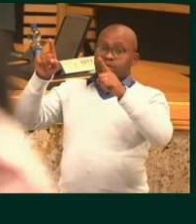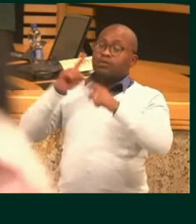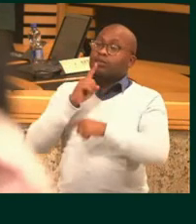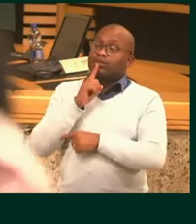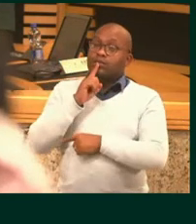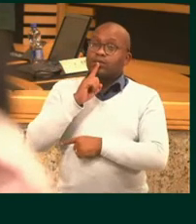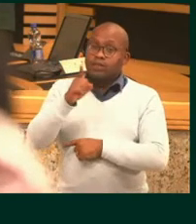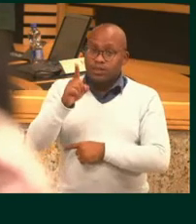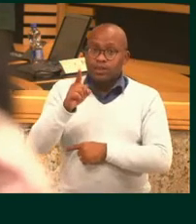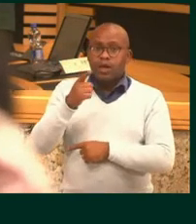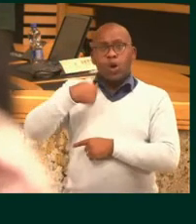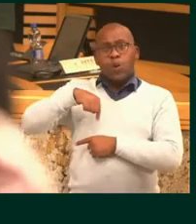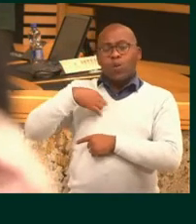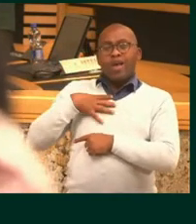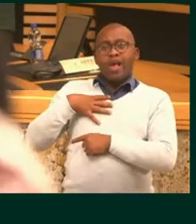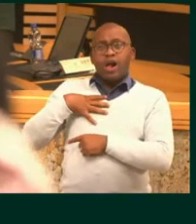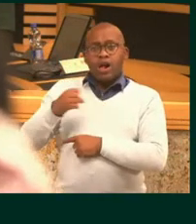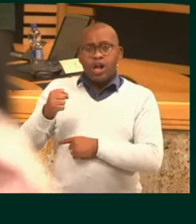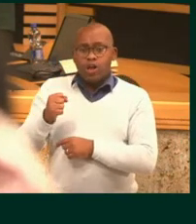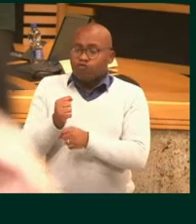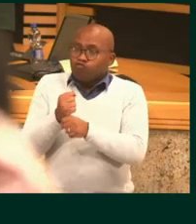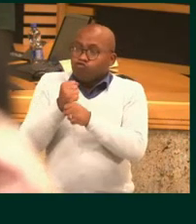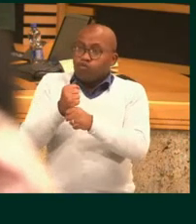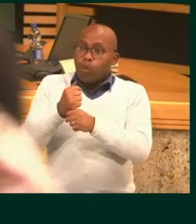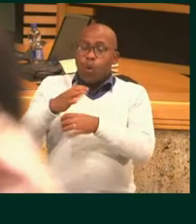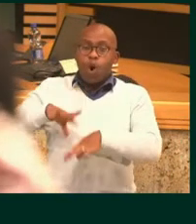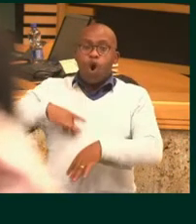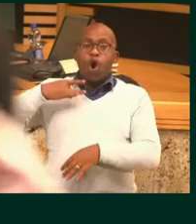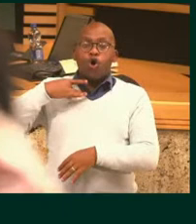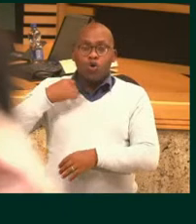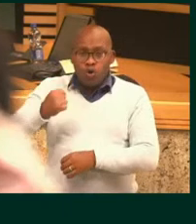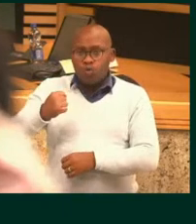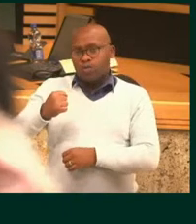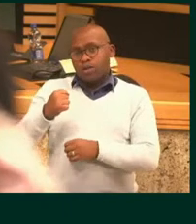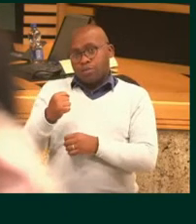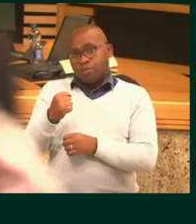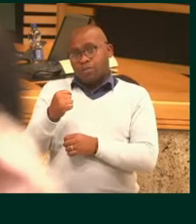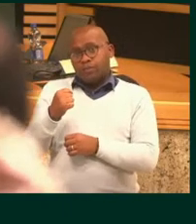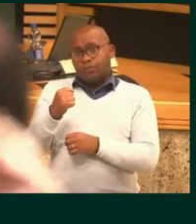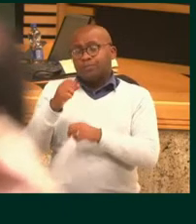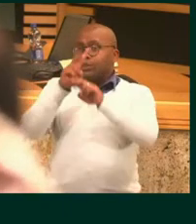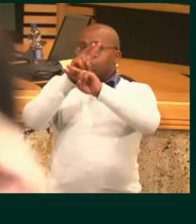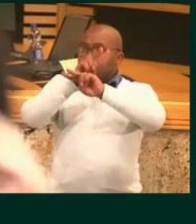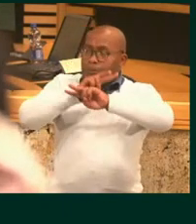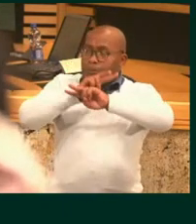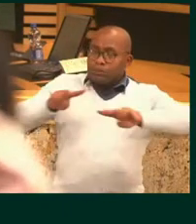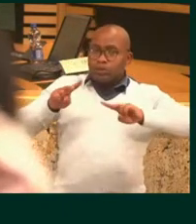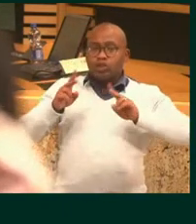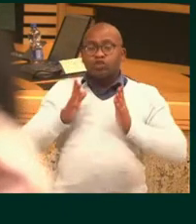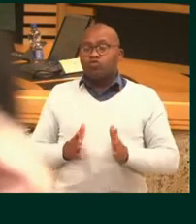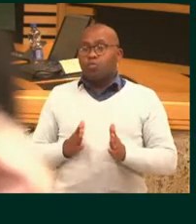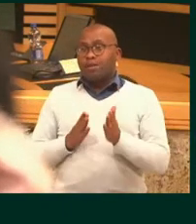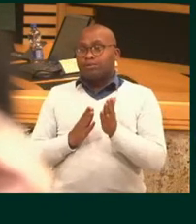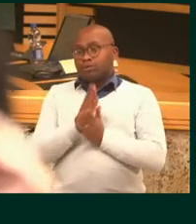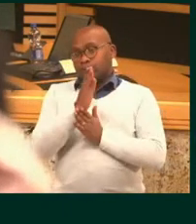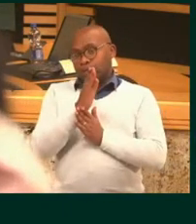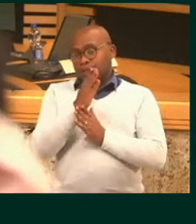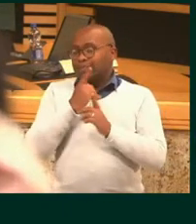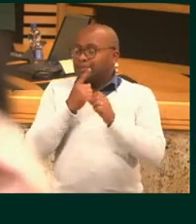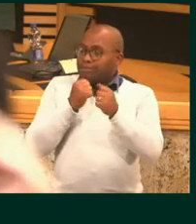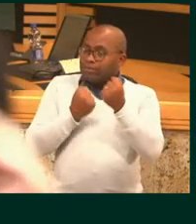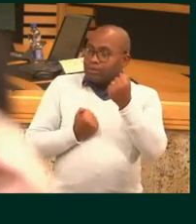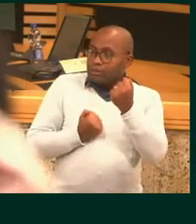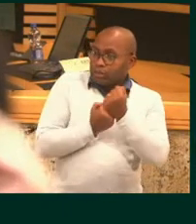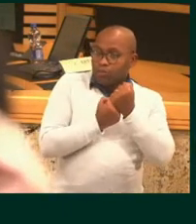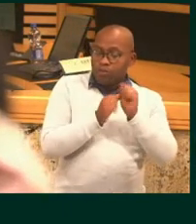unwavering commitment to the principles of justice peace and human rights we call